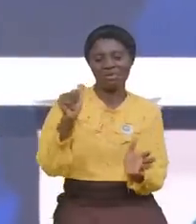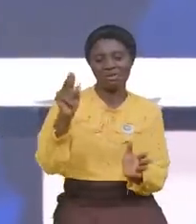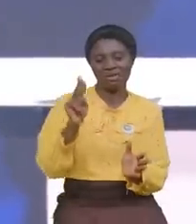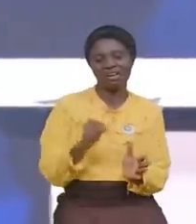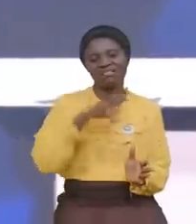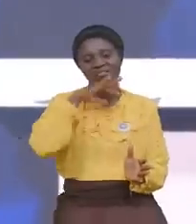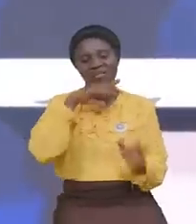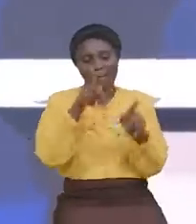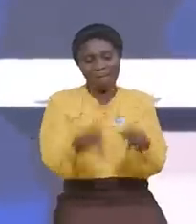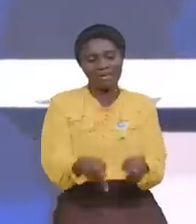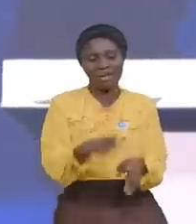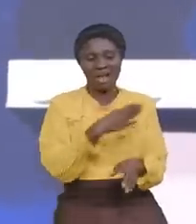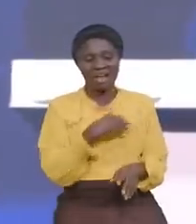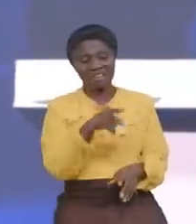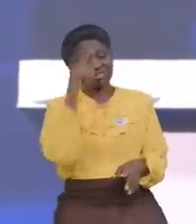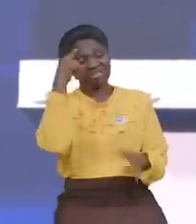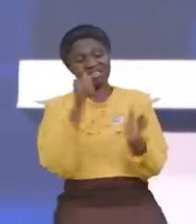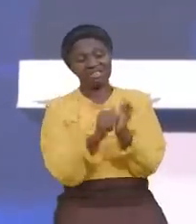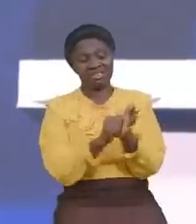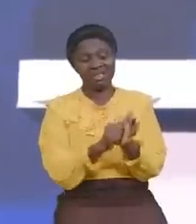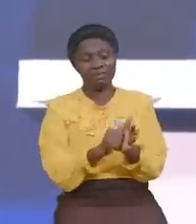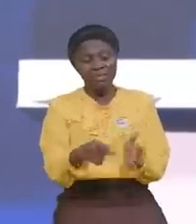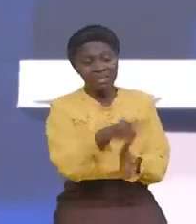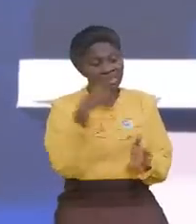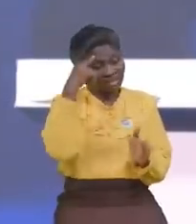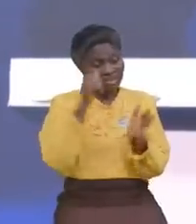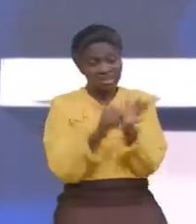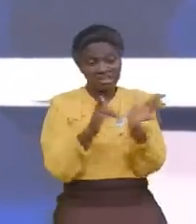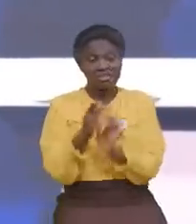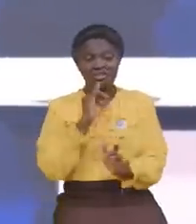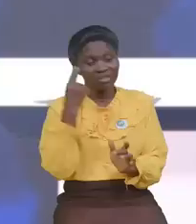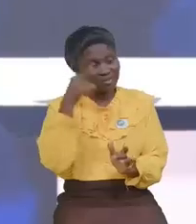he's saying that Jesus is for them, but not for you.